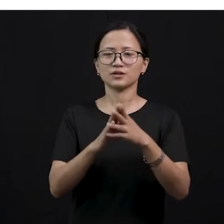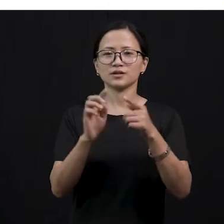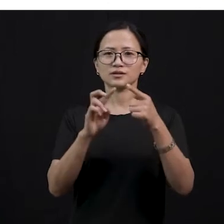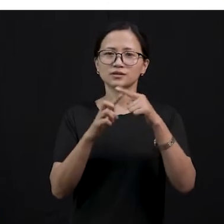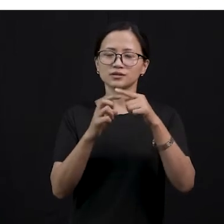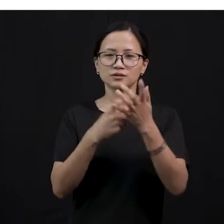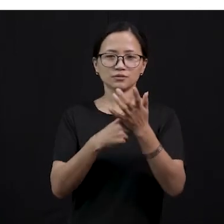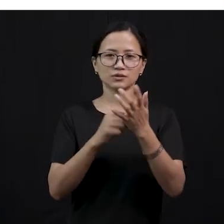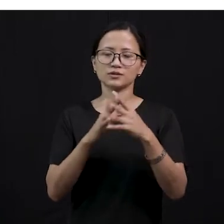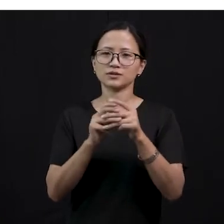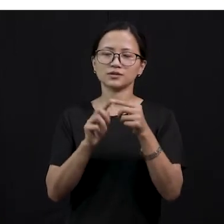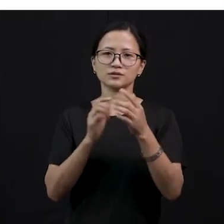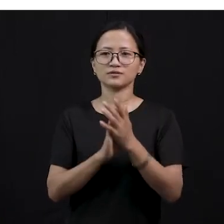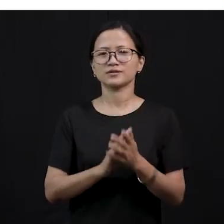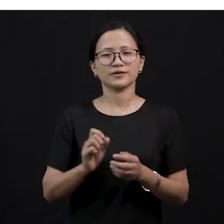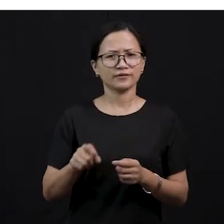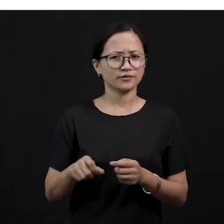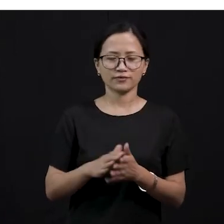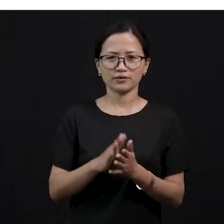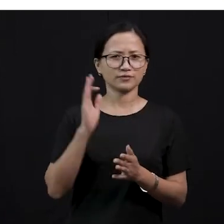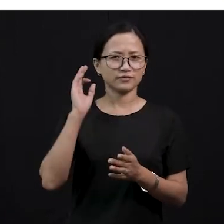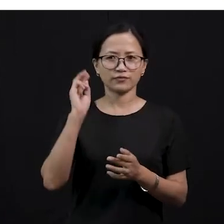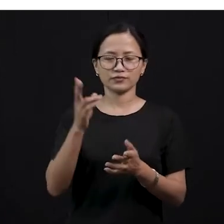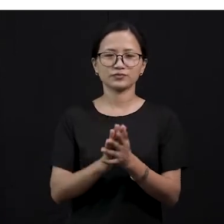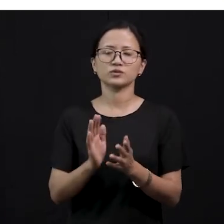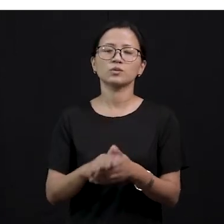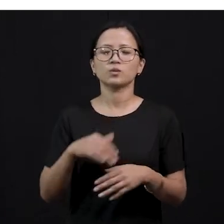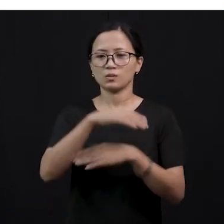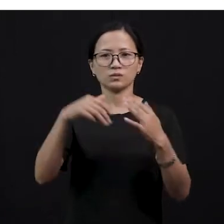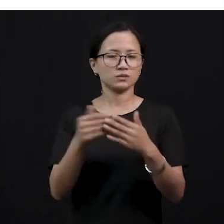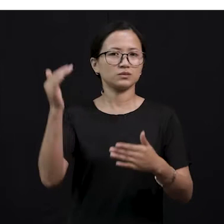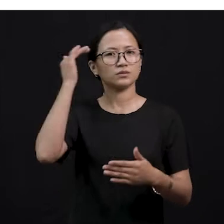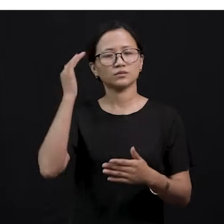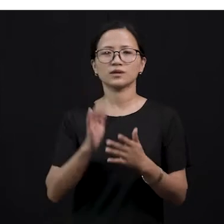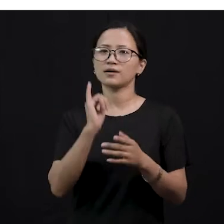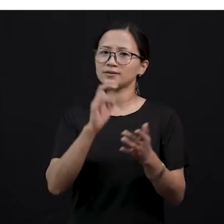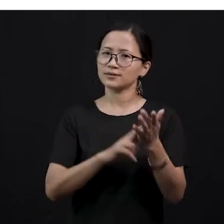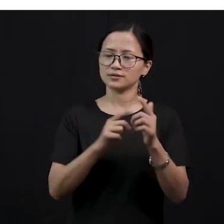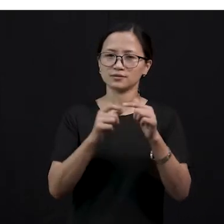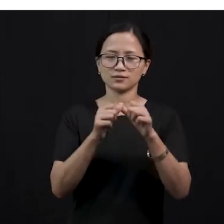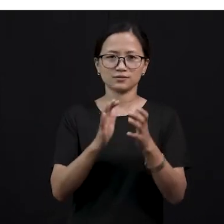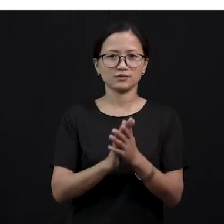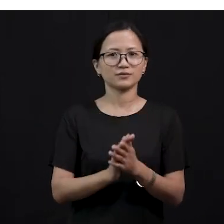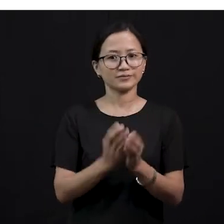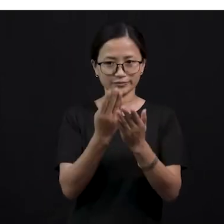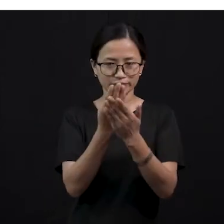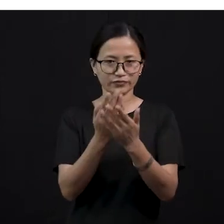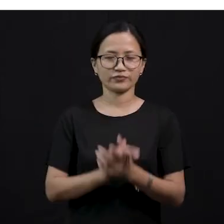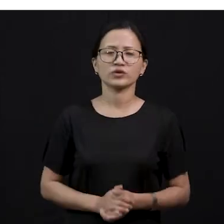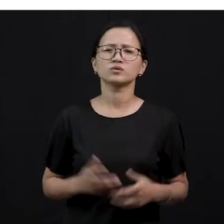Twitter. Twitter is my latest craze, and I'm sure you all know Instagram and things like that. So